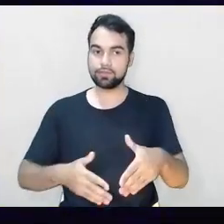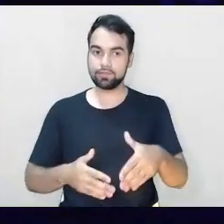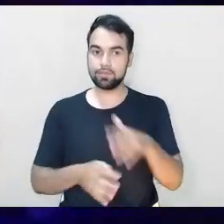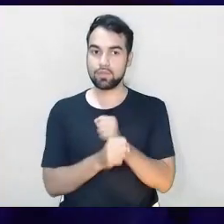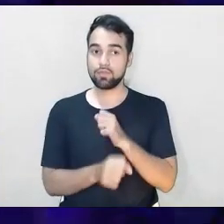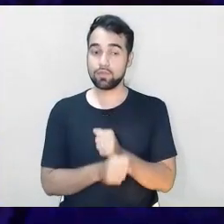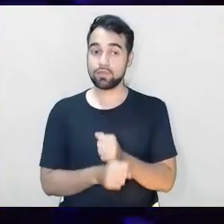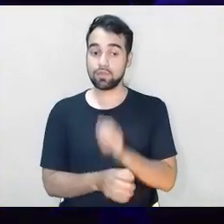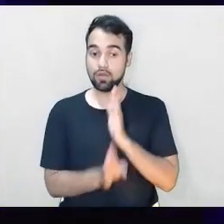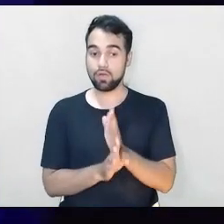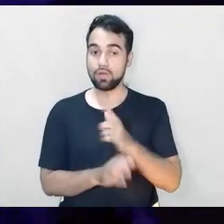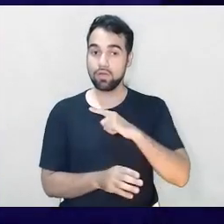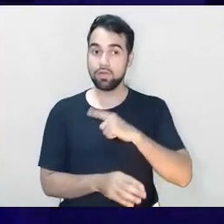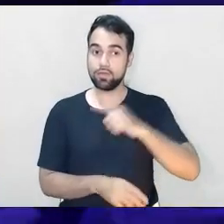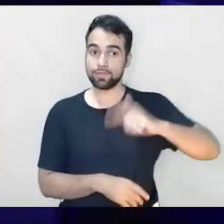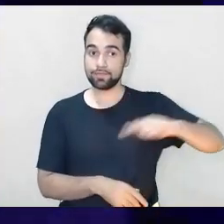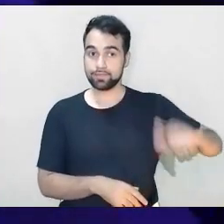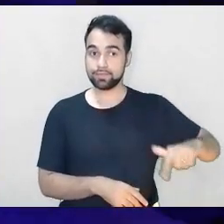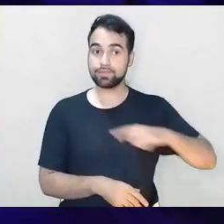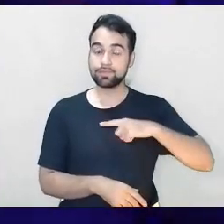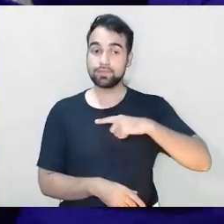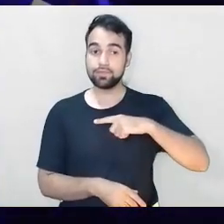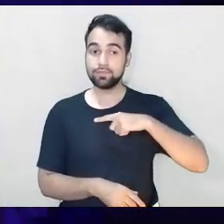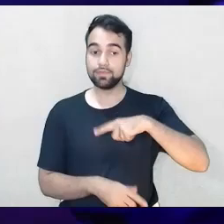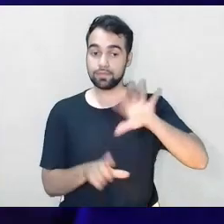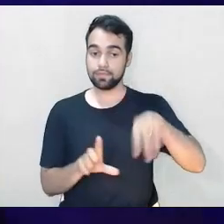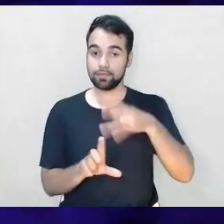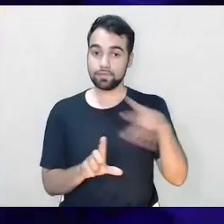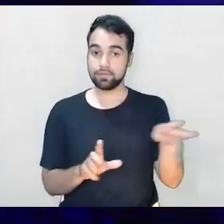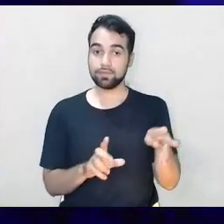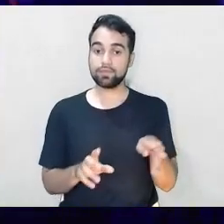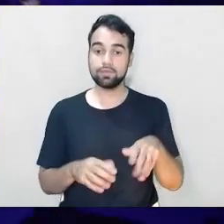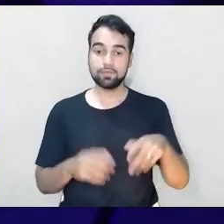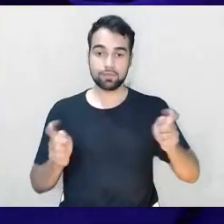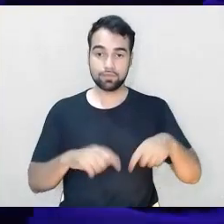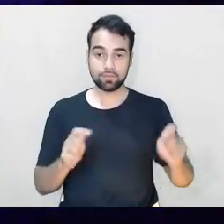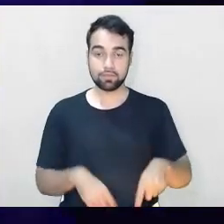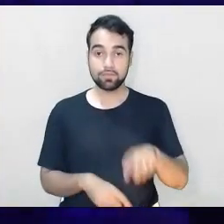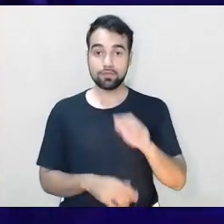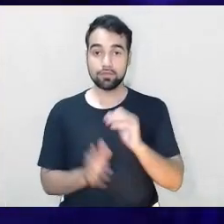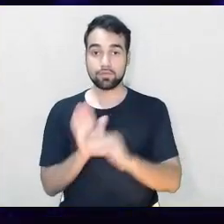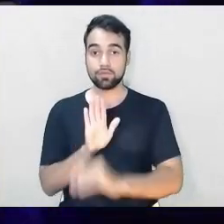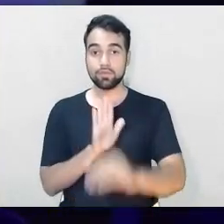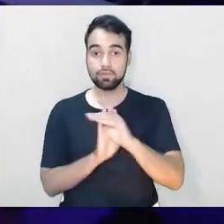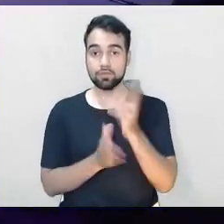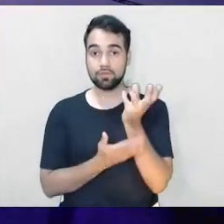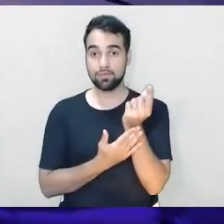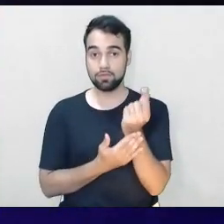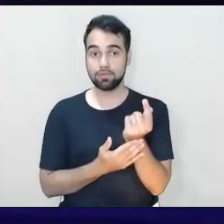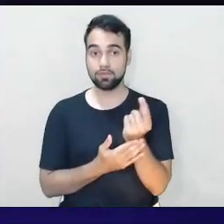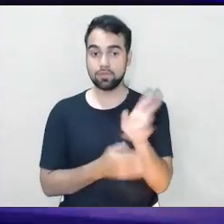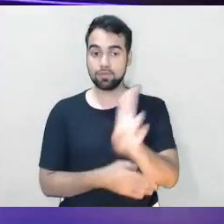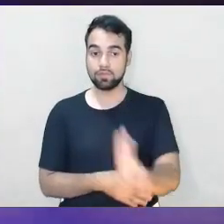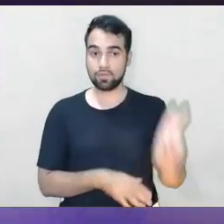accounting, and there are processes that are repeated, there are spreadsheets and integrations that increase the cost for the